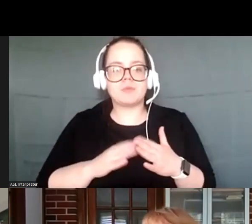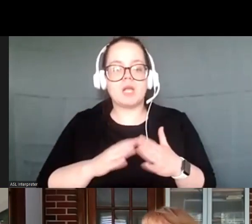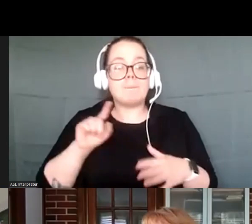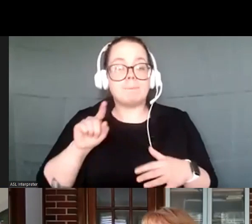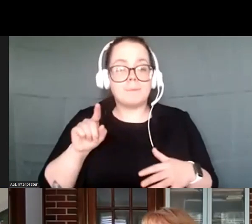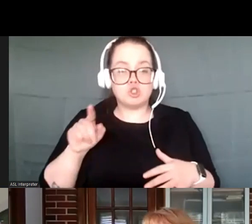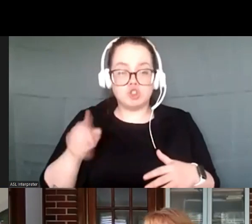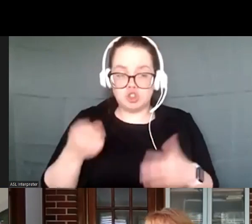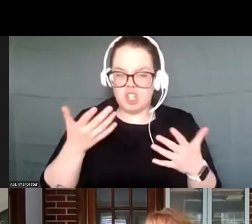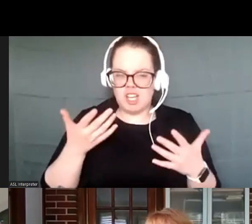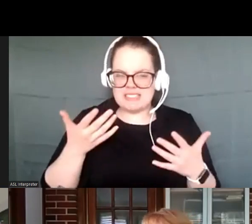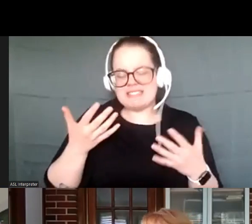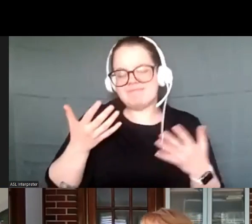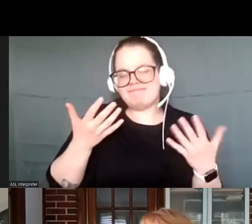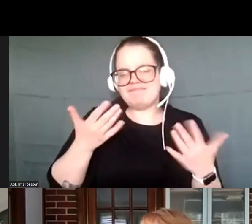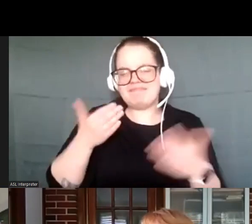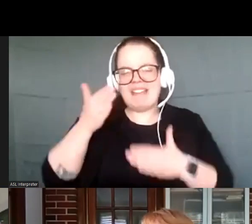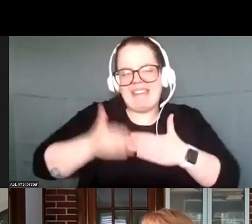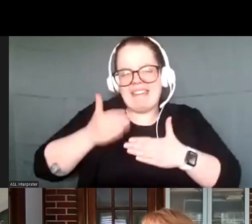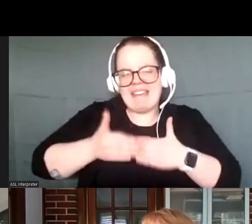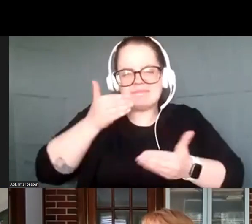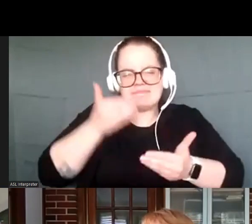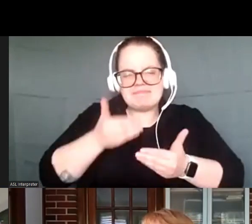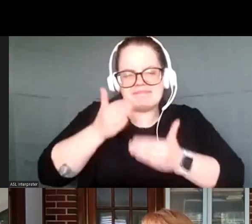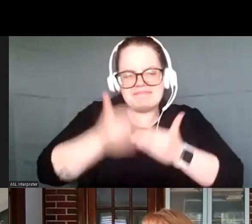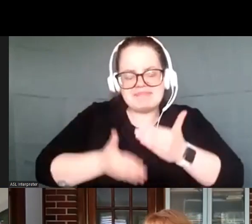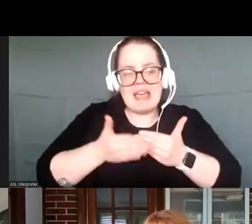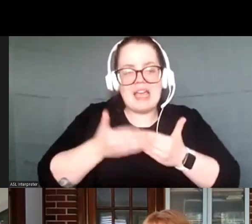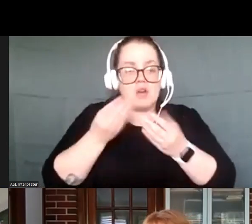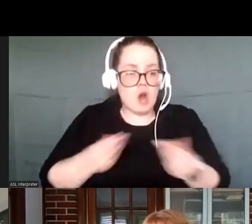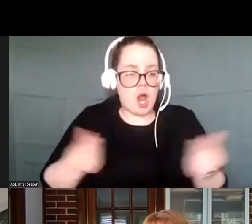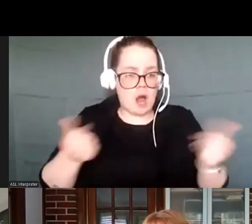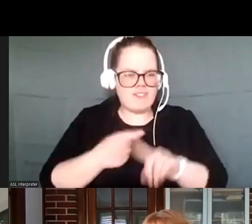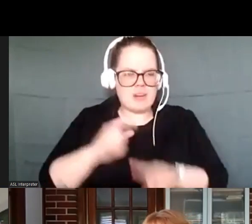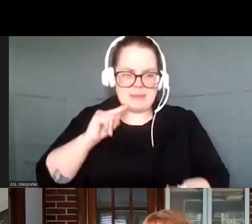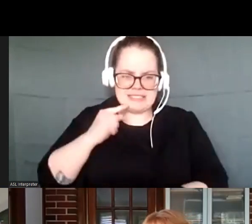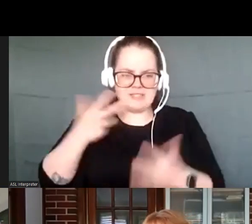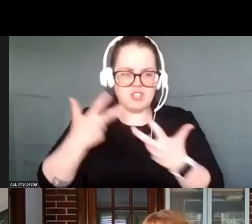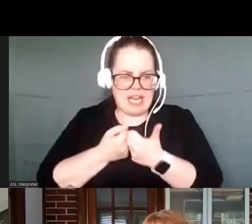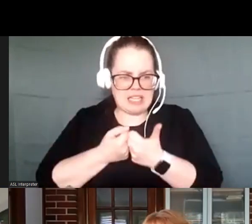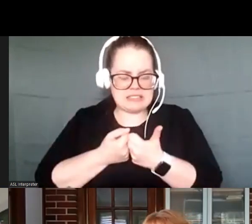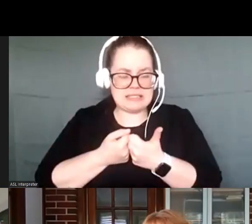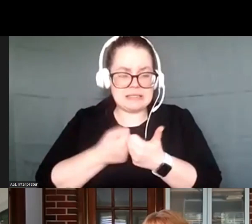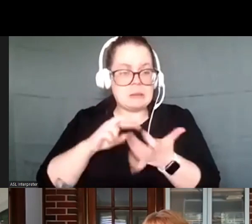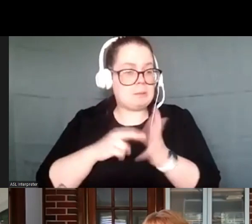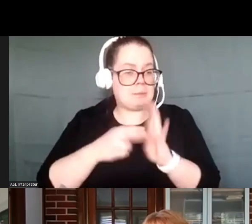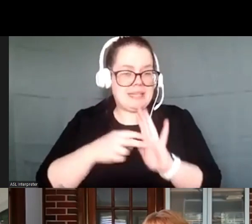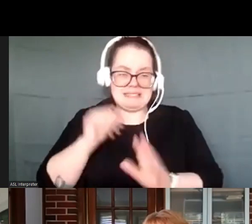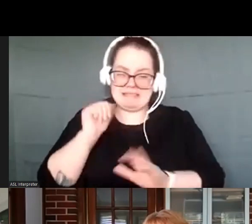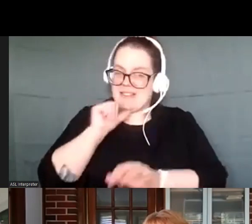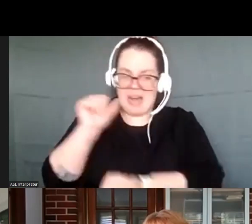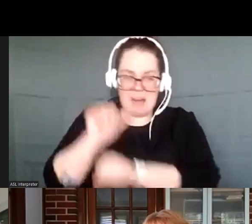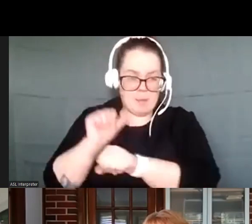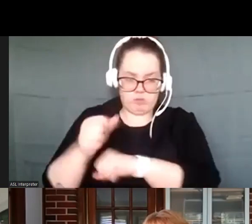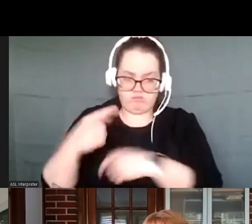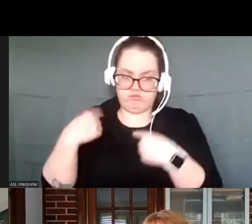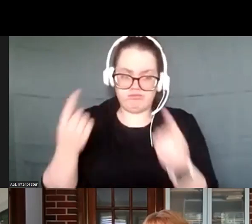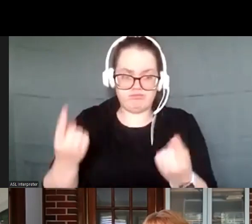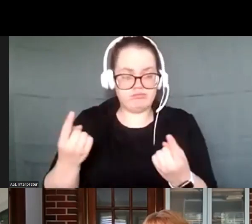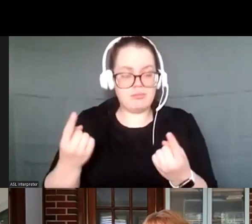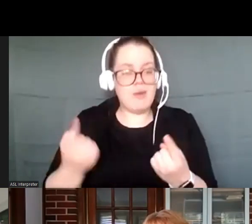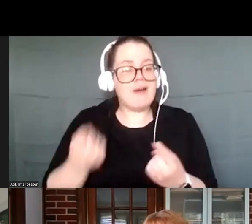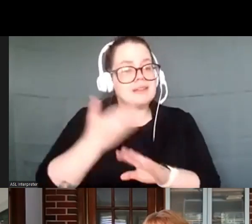car accident. So I haven't been working for a while. Things were going really well, like before that happened.